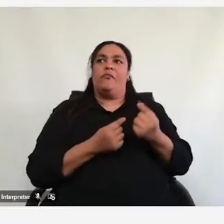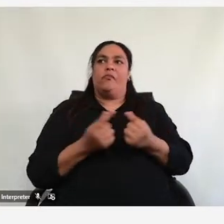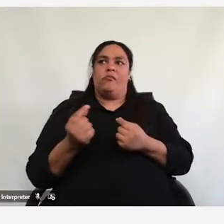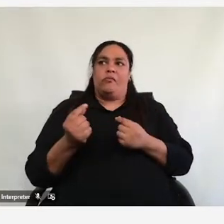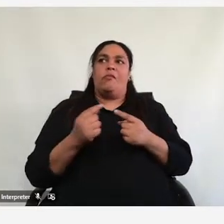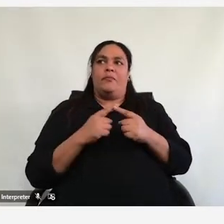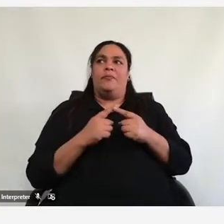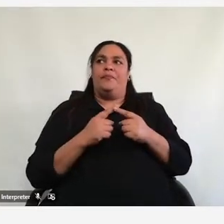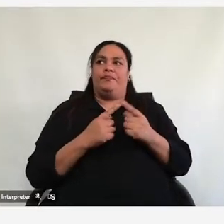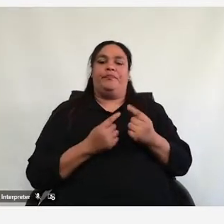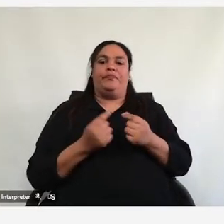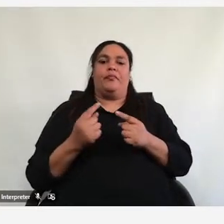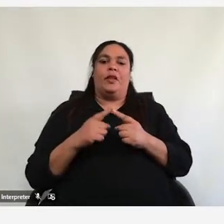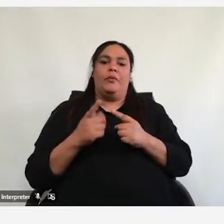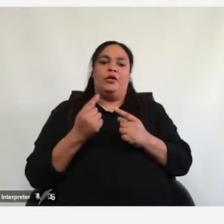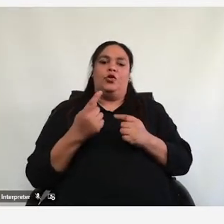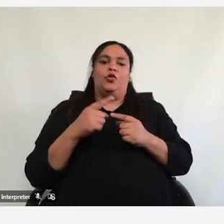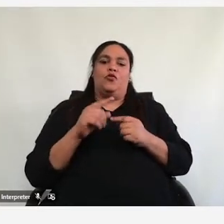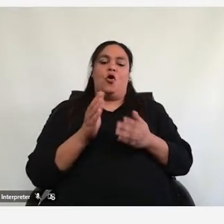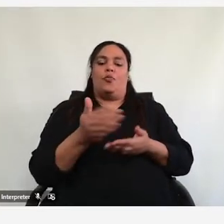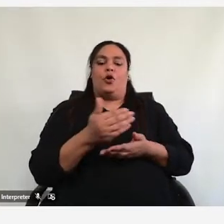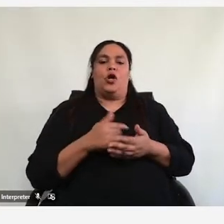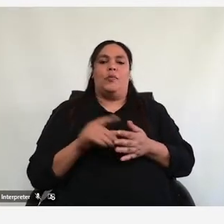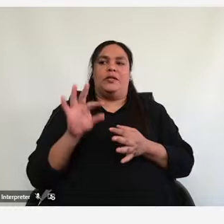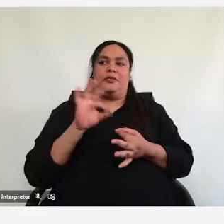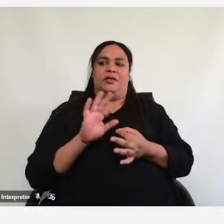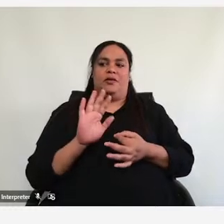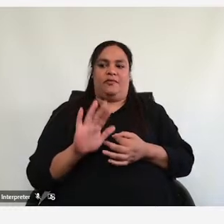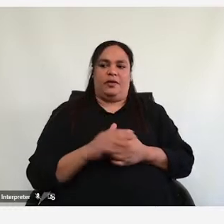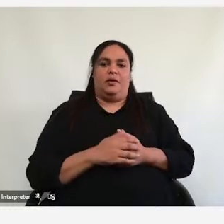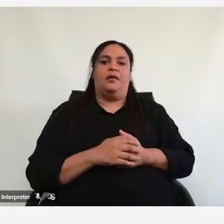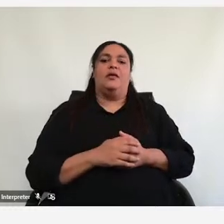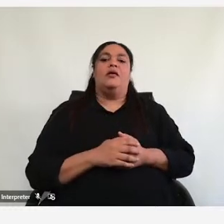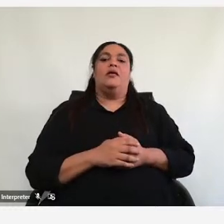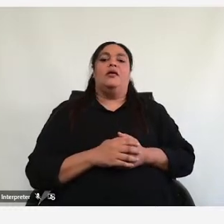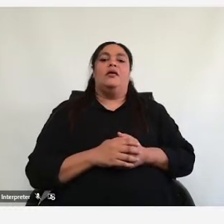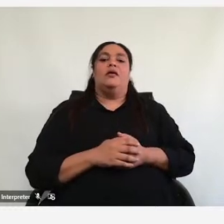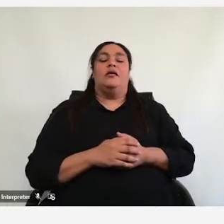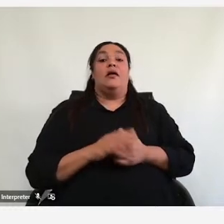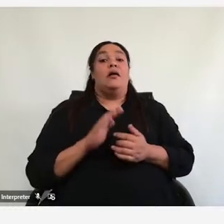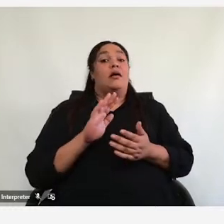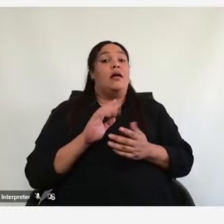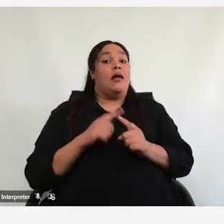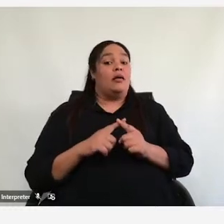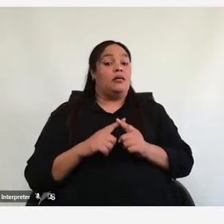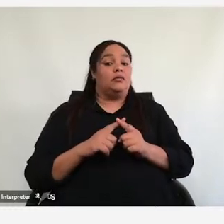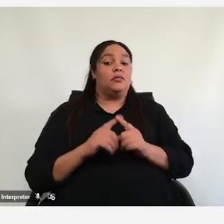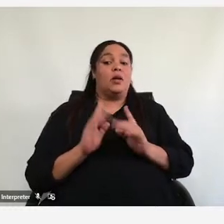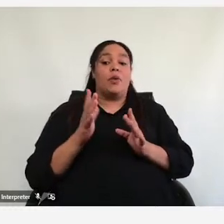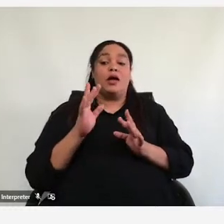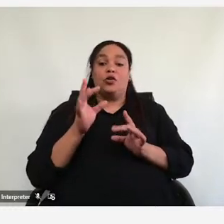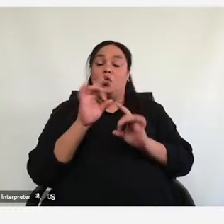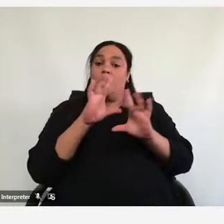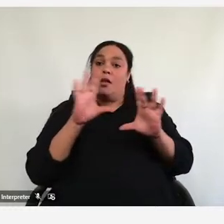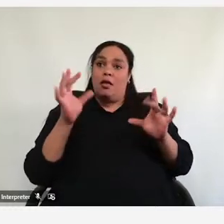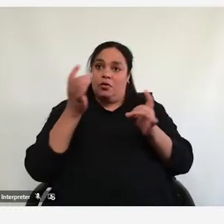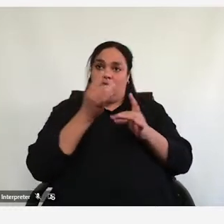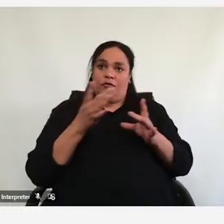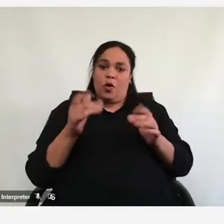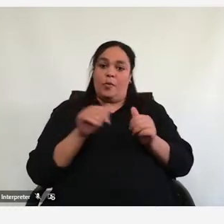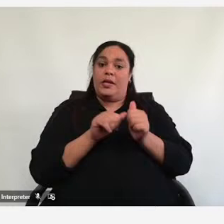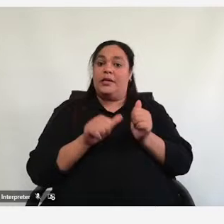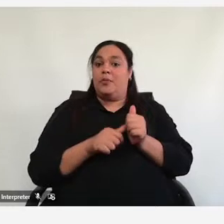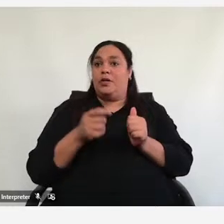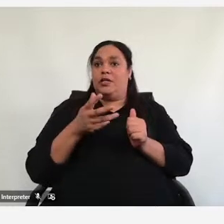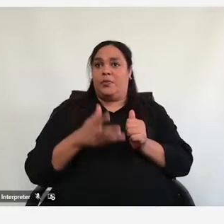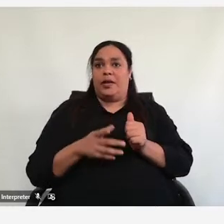top 5 items for procurement specifically. And just so that it is clear, Deputy Speaker,